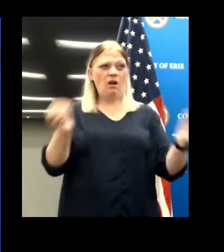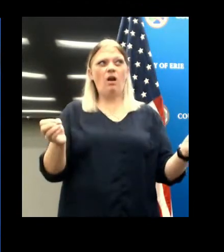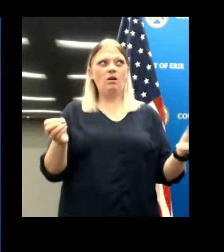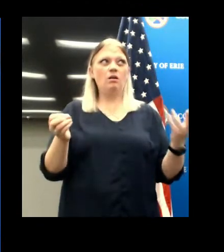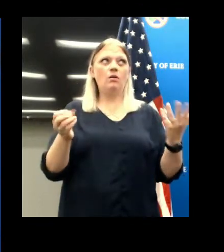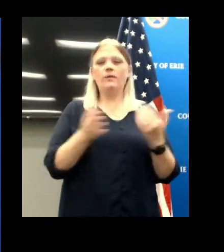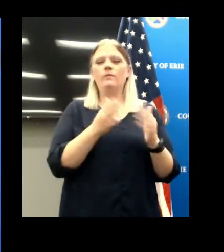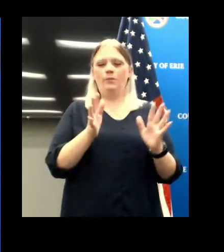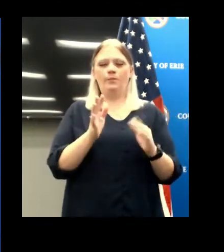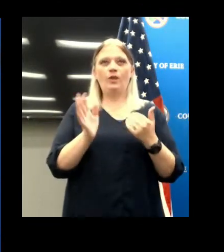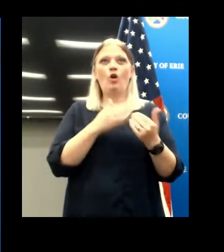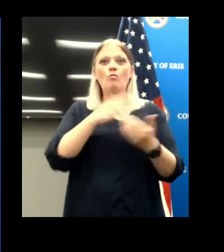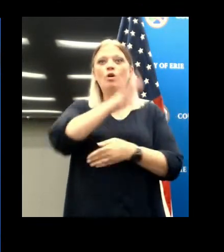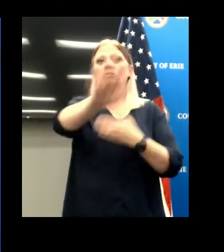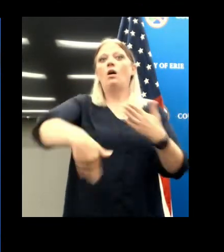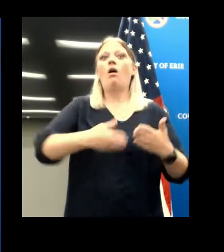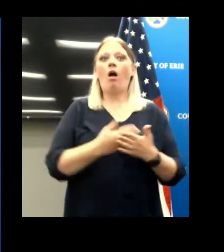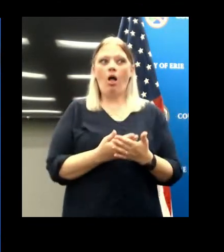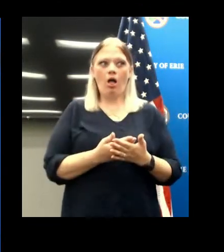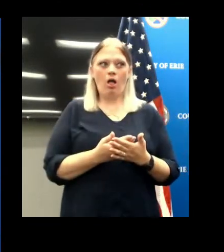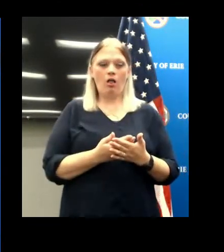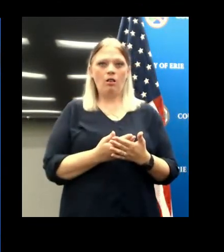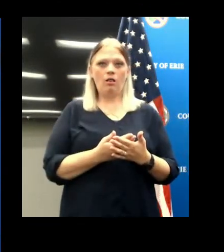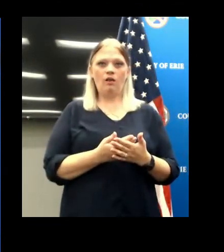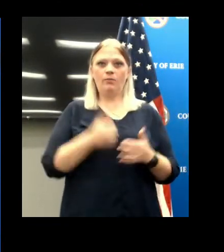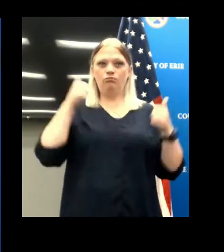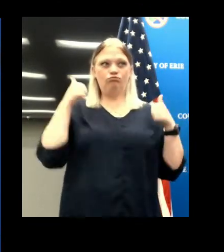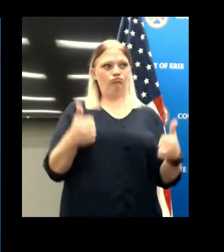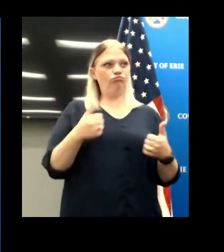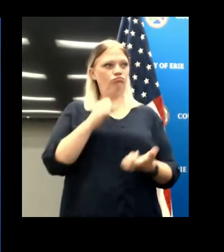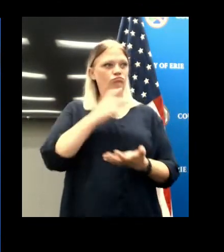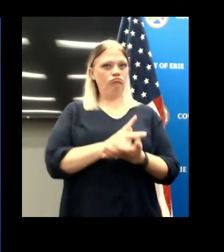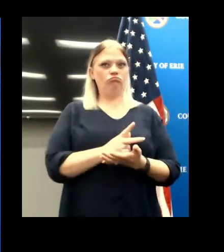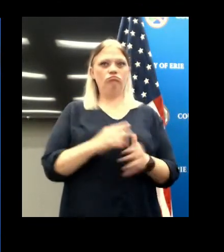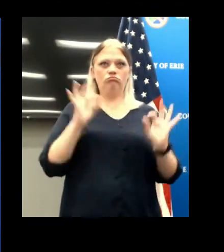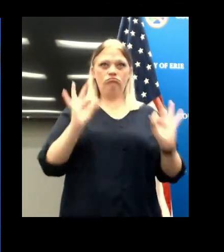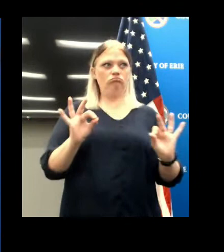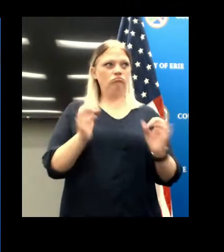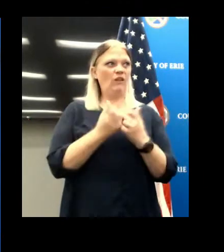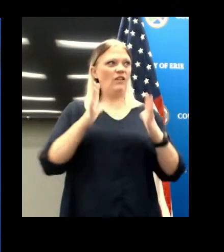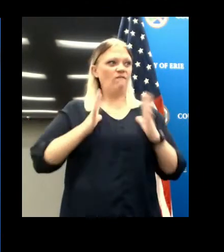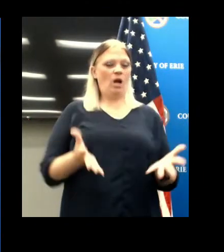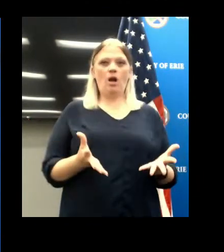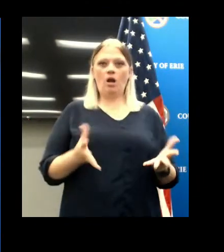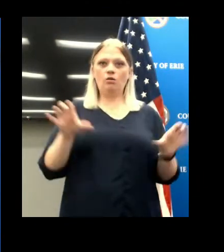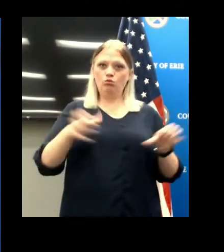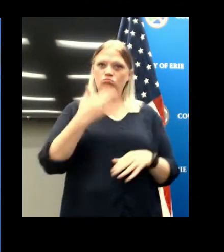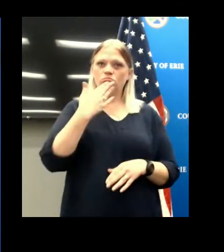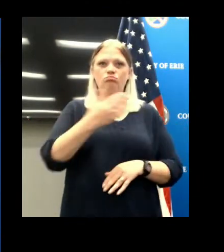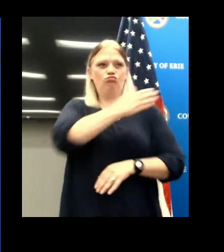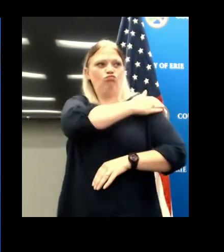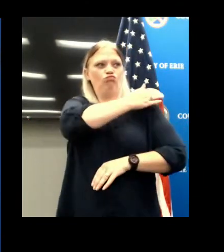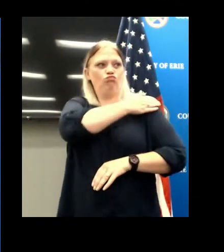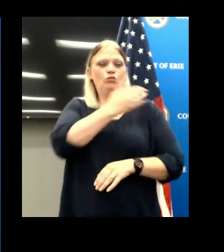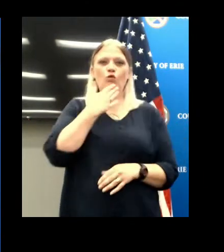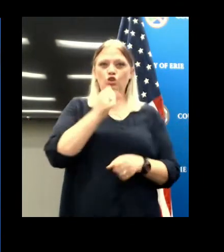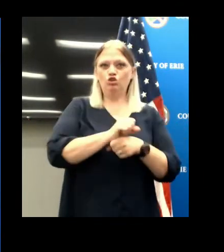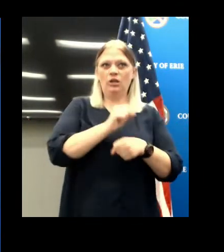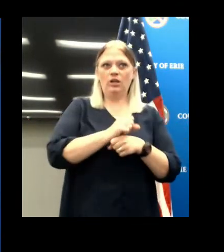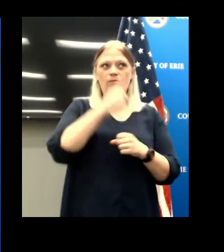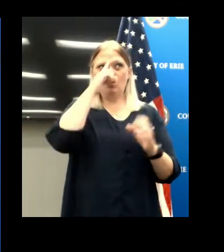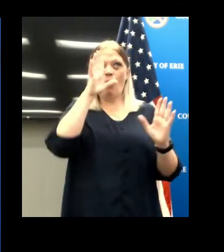say almost all of them, have been given the A-OK, that everything's fine. You guys are doing a good job. I hope you do